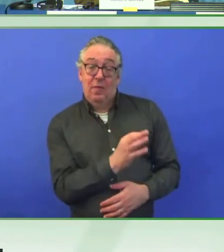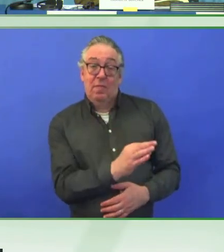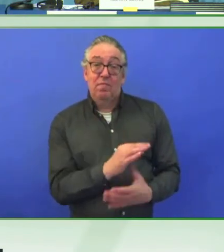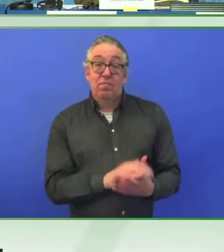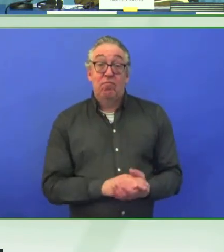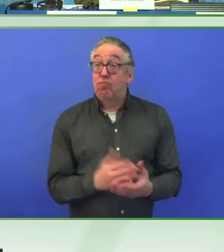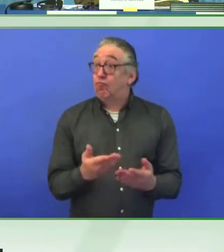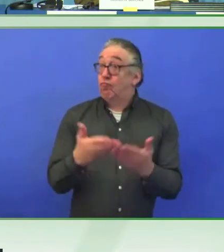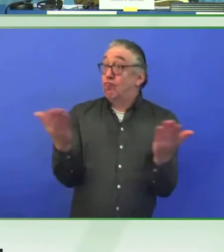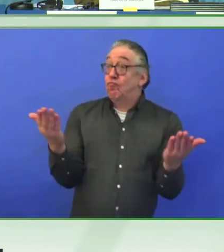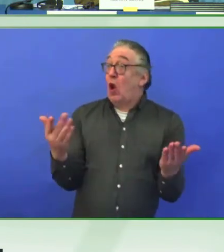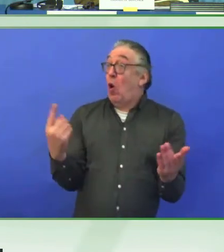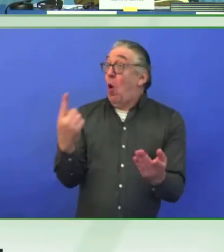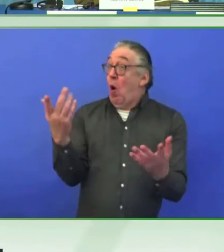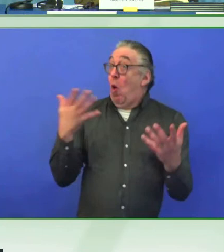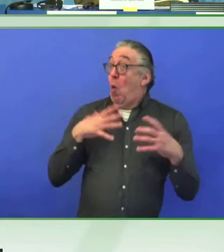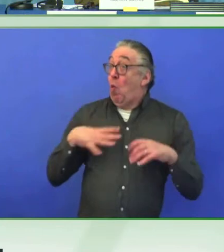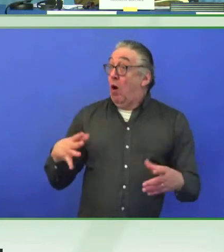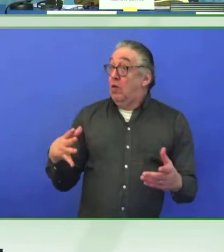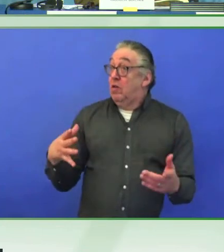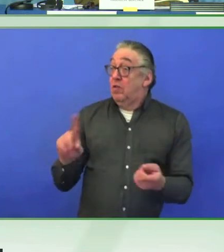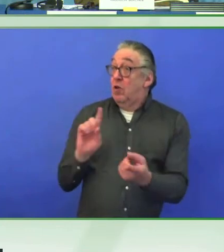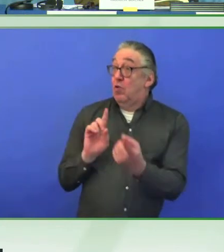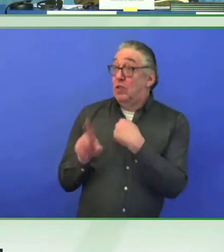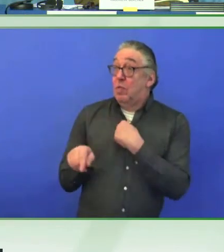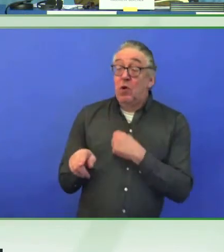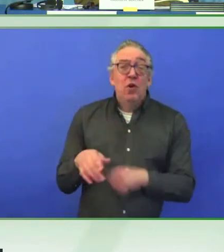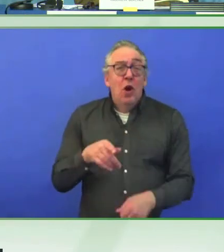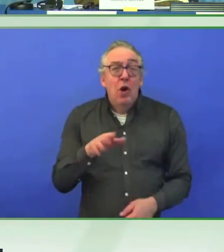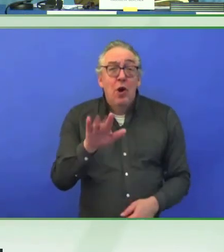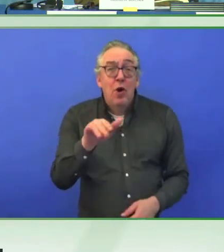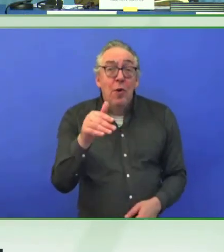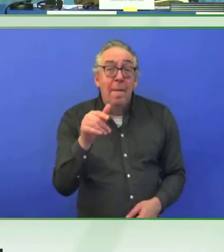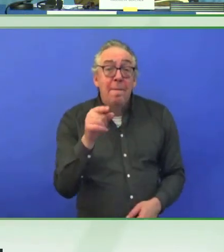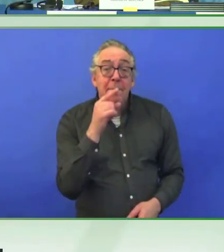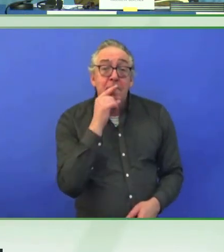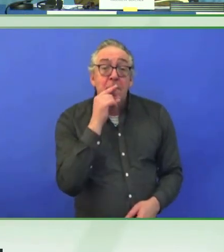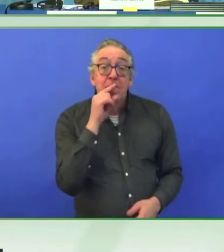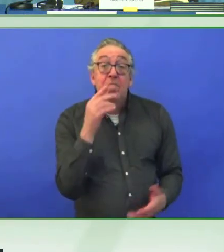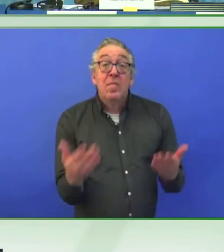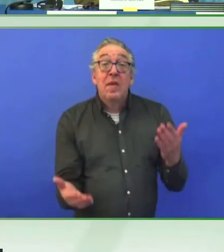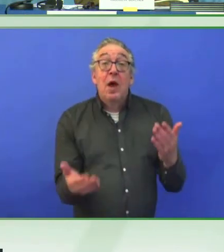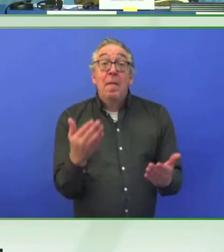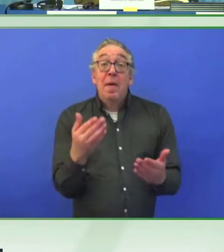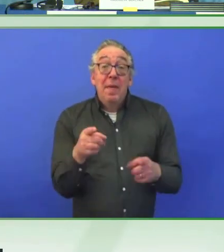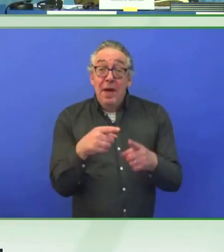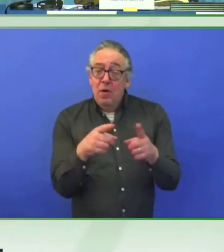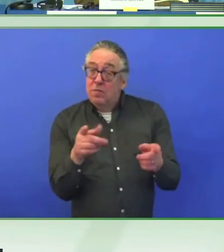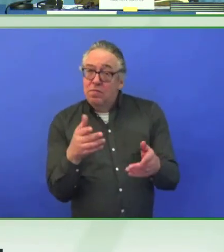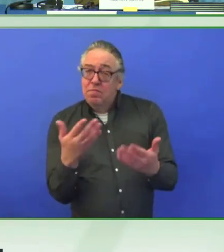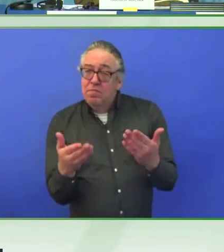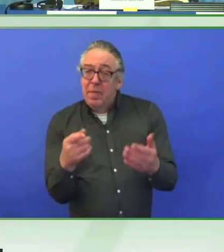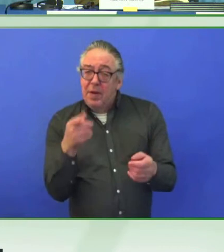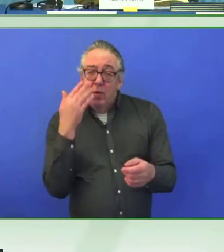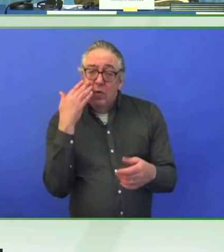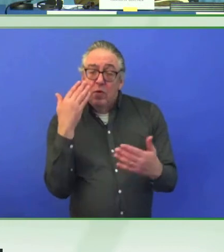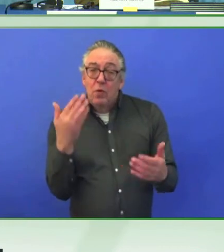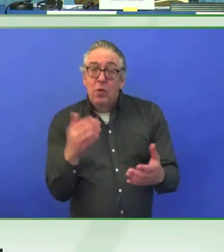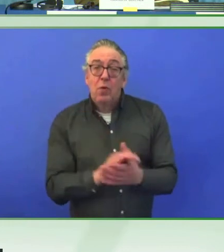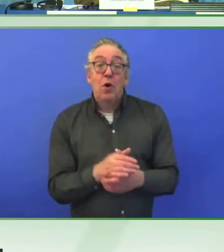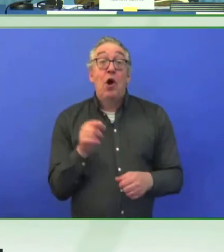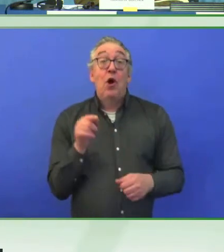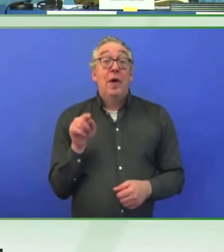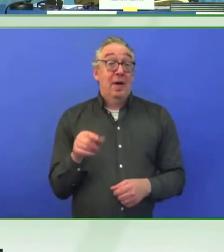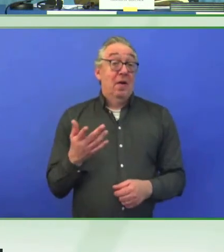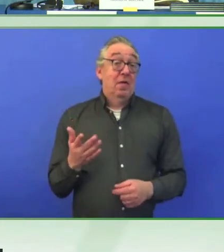they can contribute. I mean, just a reminder for those who might not be aware that, for example, in China, we have the China